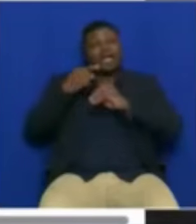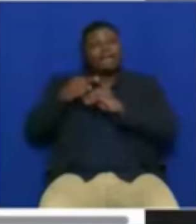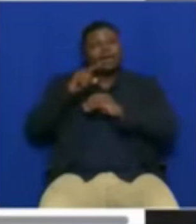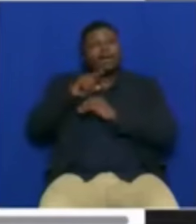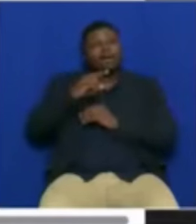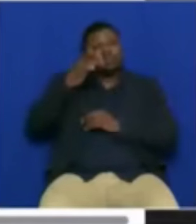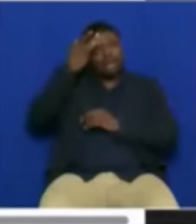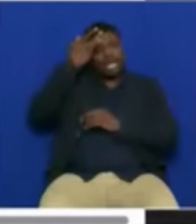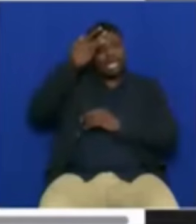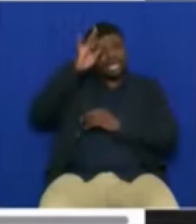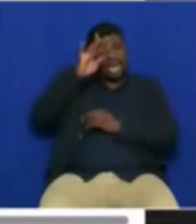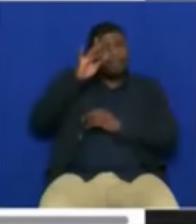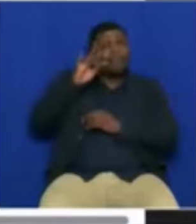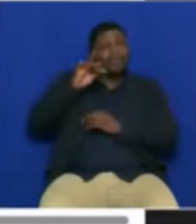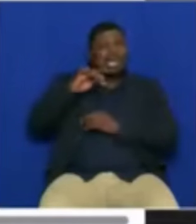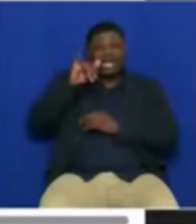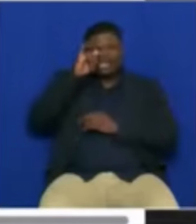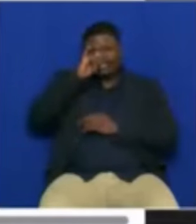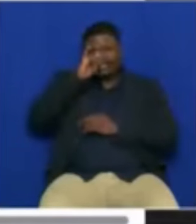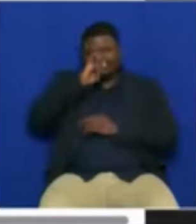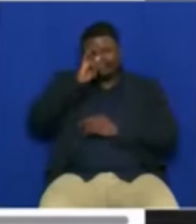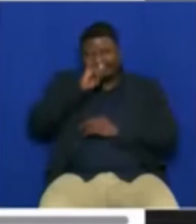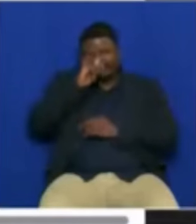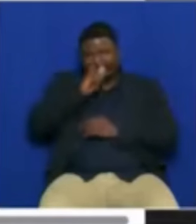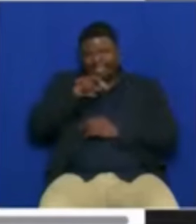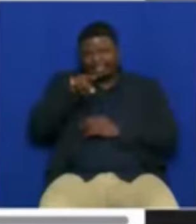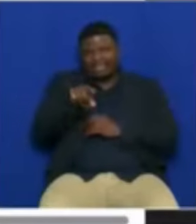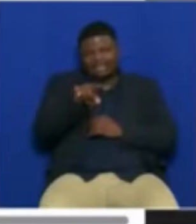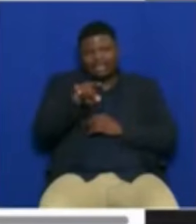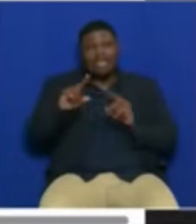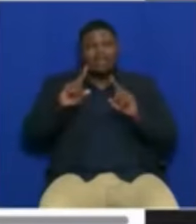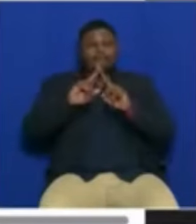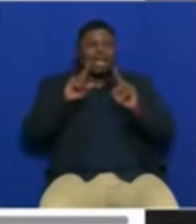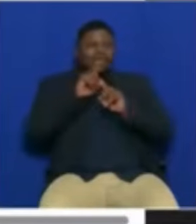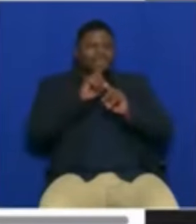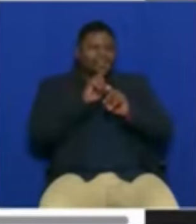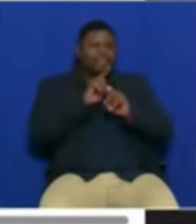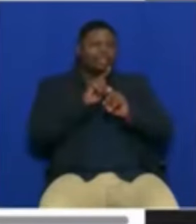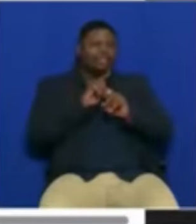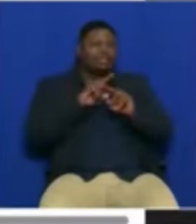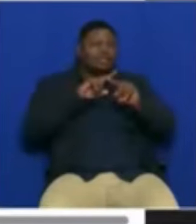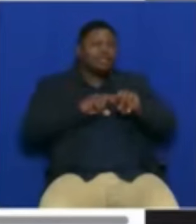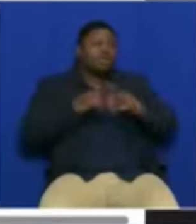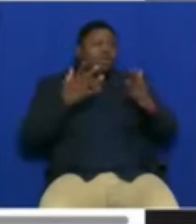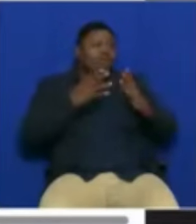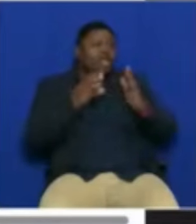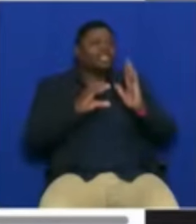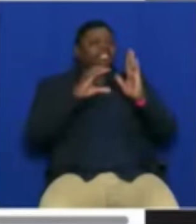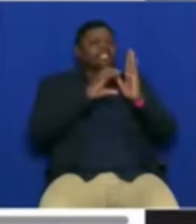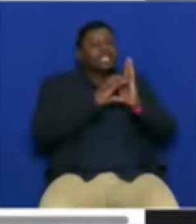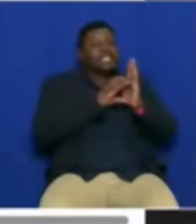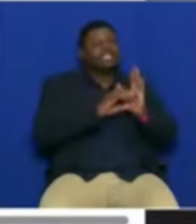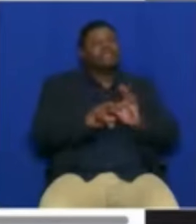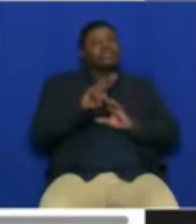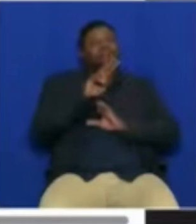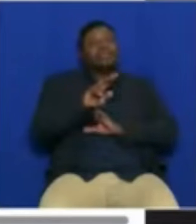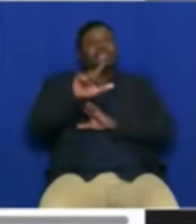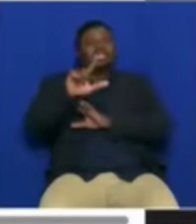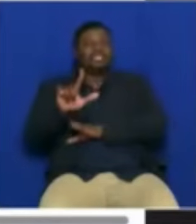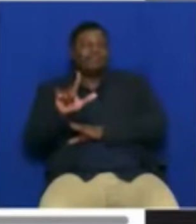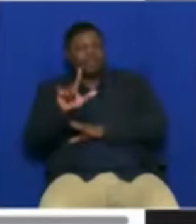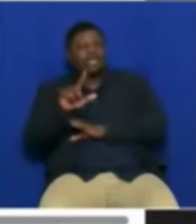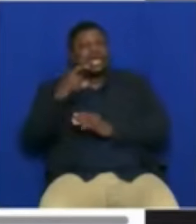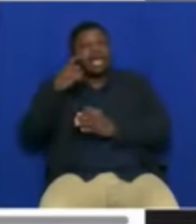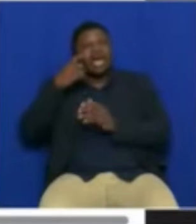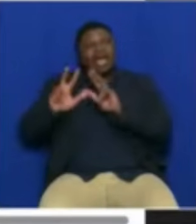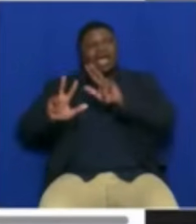set out in the section 27 affidavit by Mr. Adams. And you don't have to go there, you can take